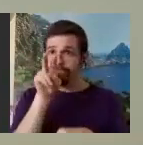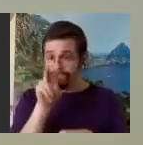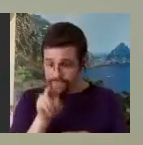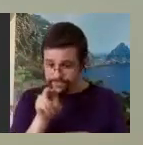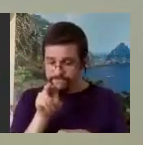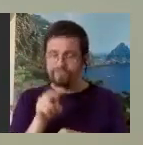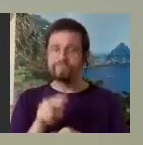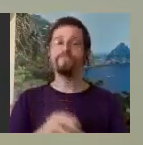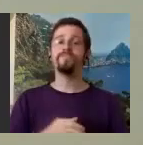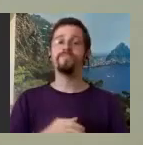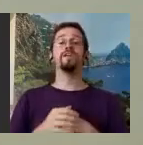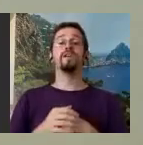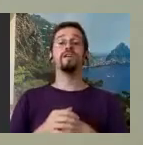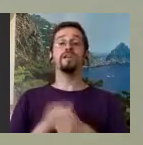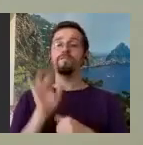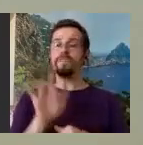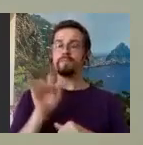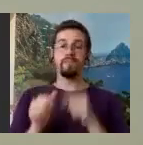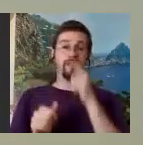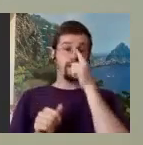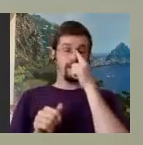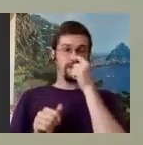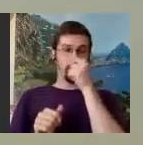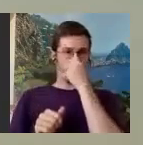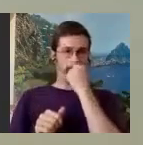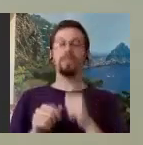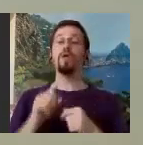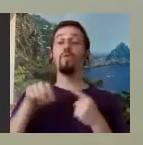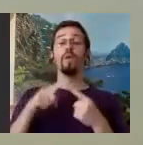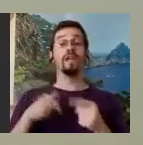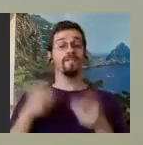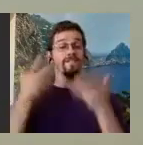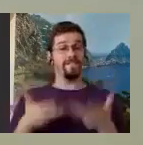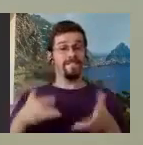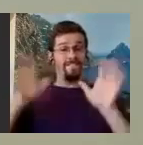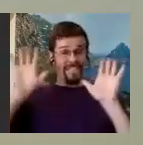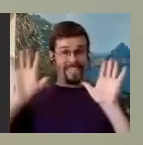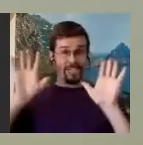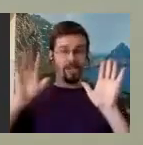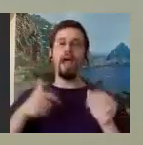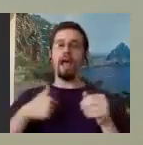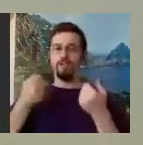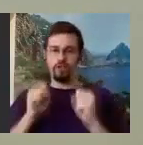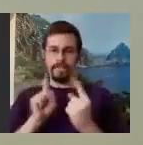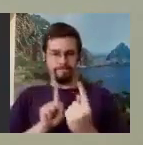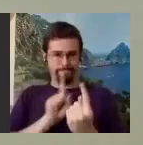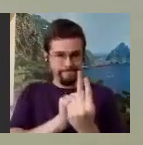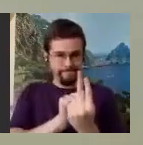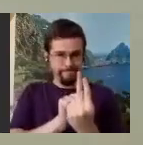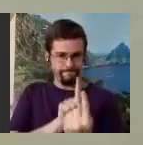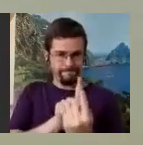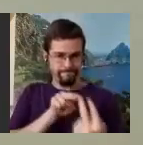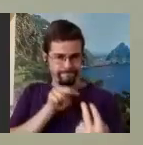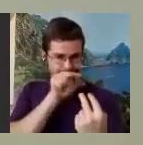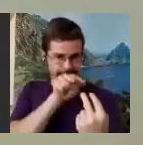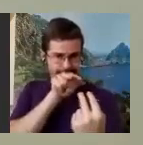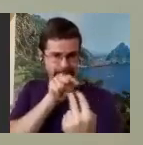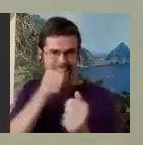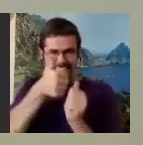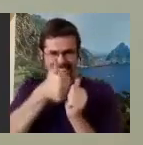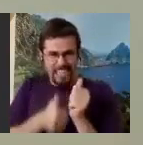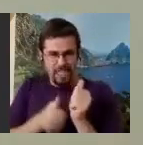English prior to our meeting. Each time the quiz was taken, the students would analyze the signs and then say the word in English